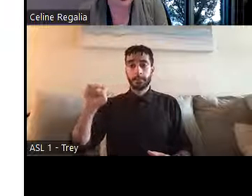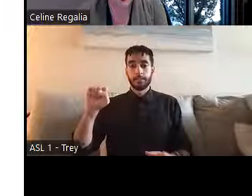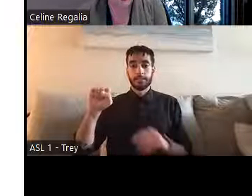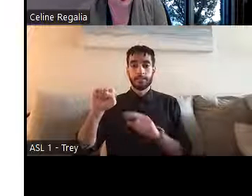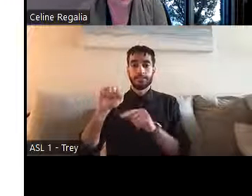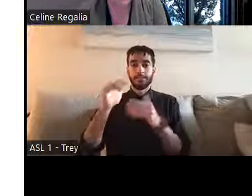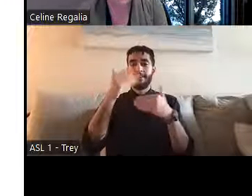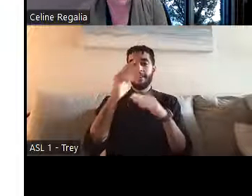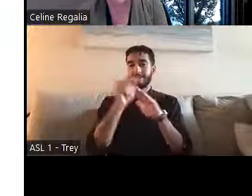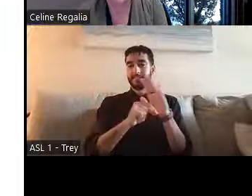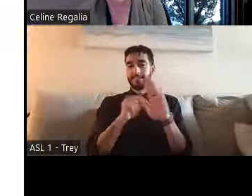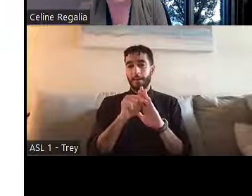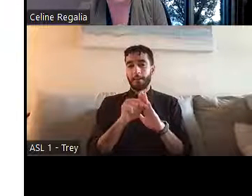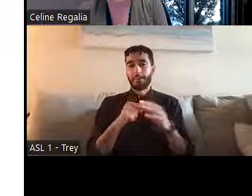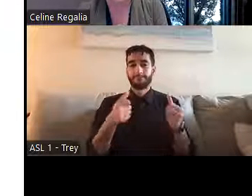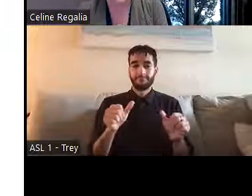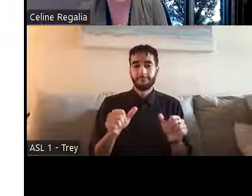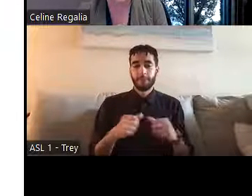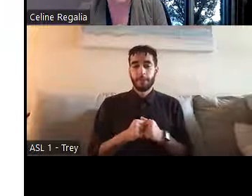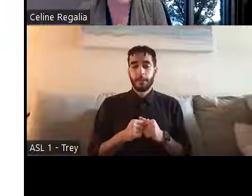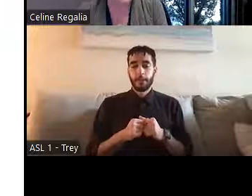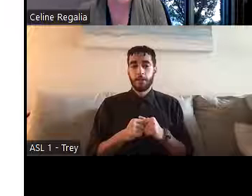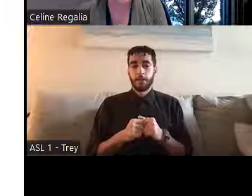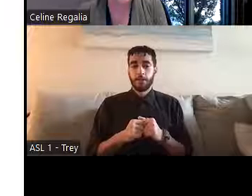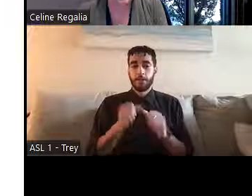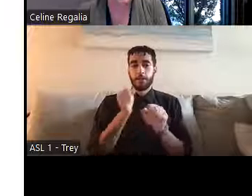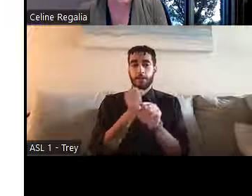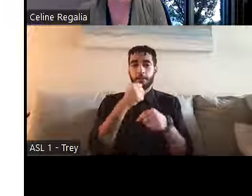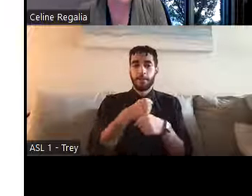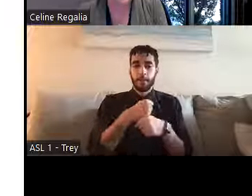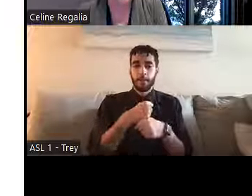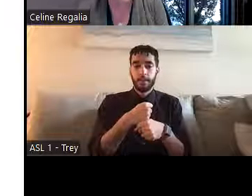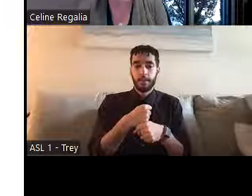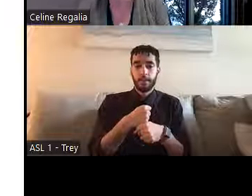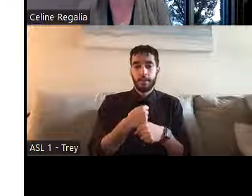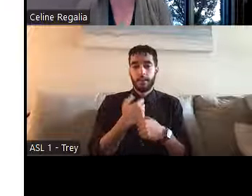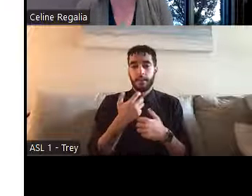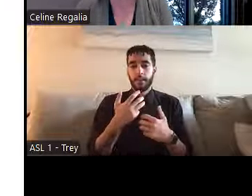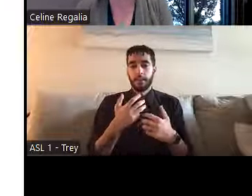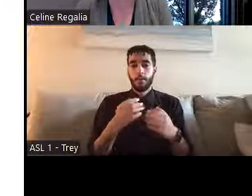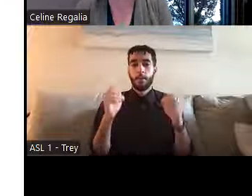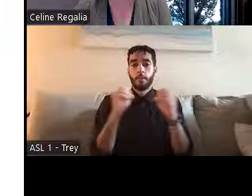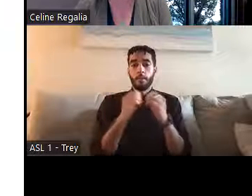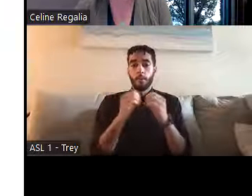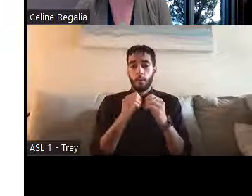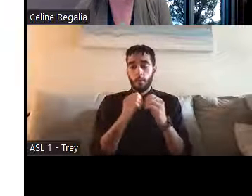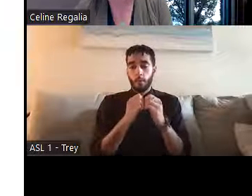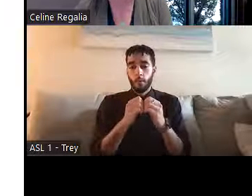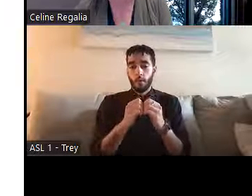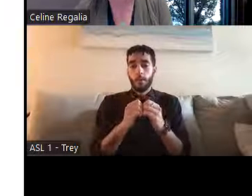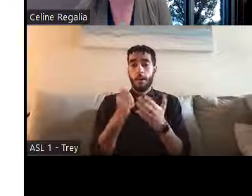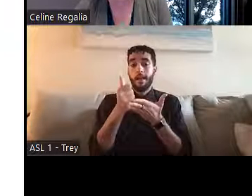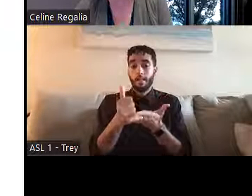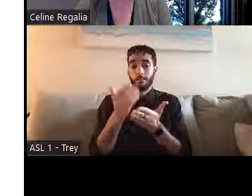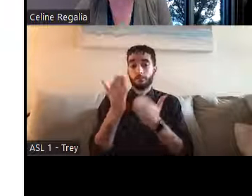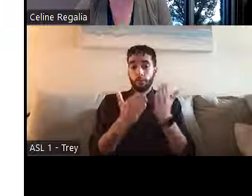we want to bring these, we want to create these dementia capable services throughout the state,